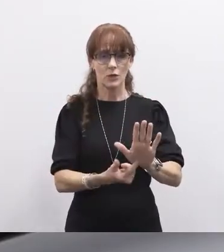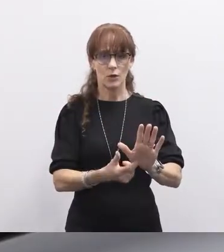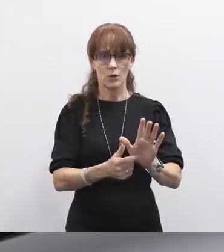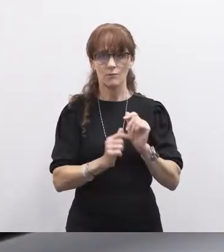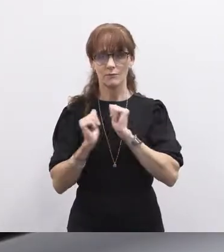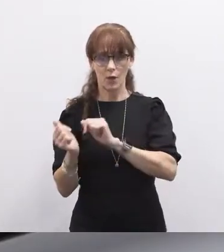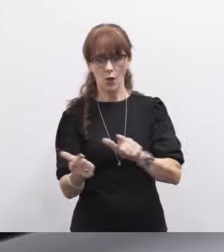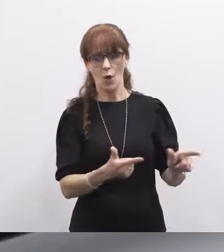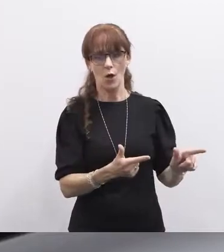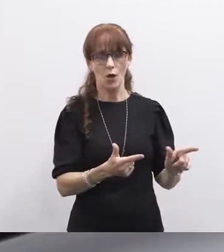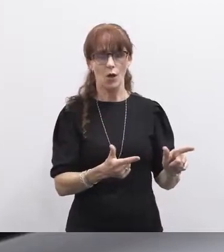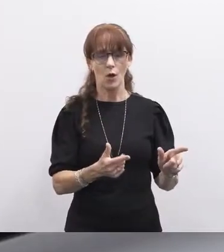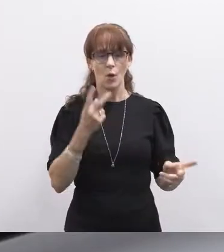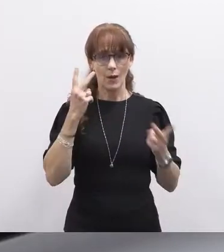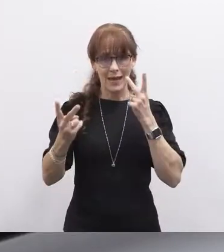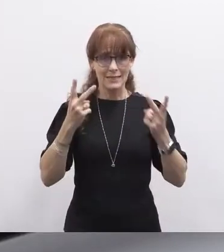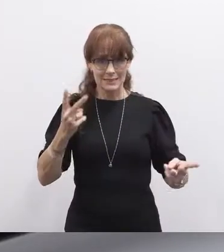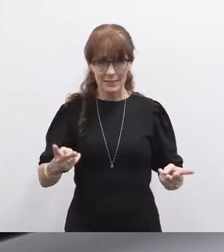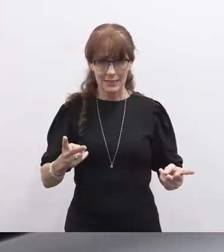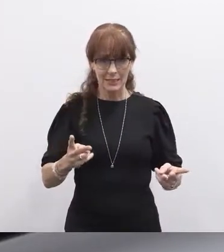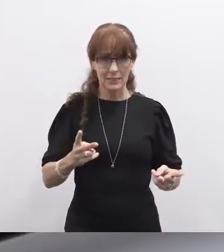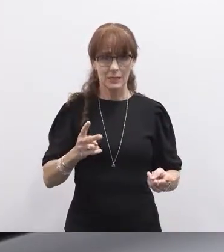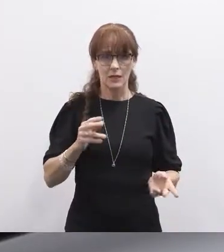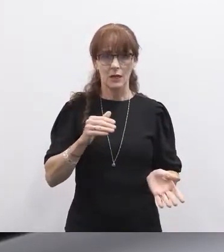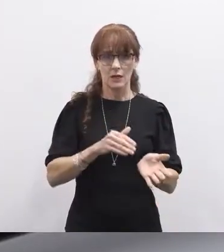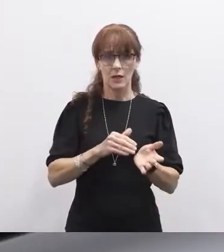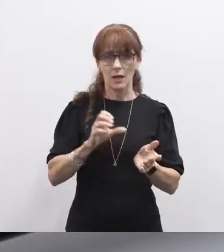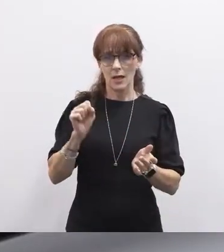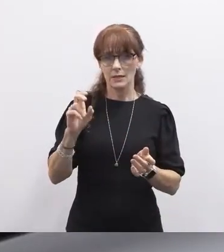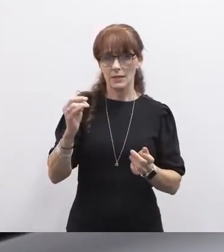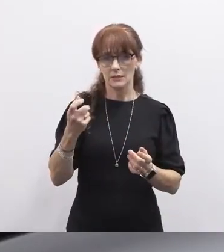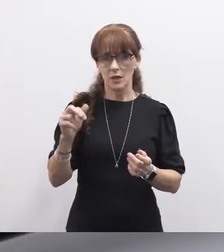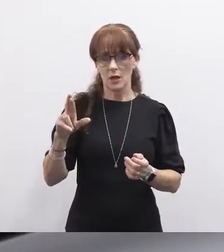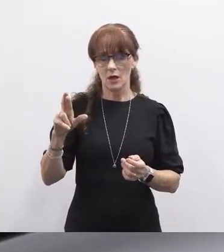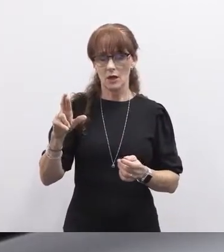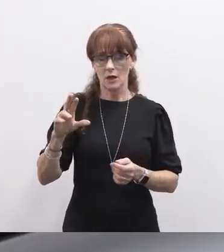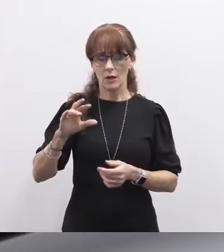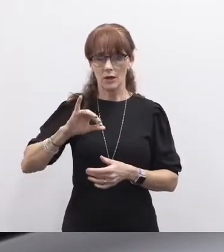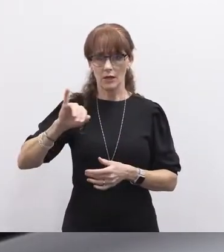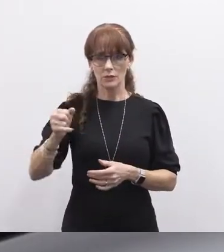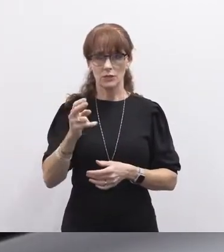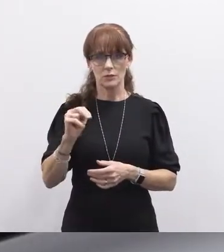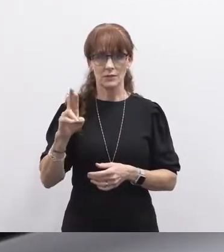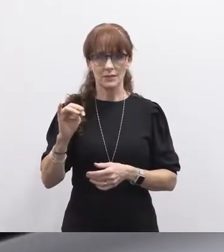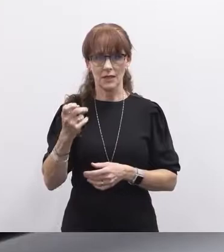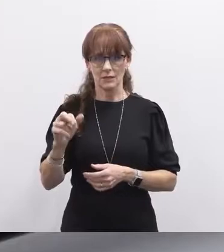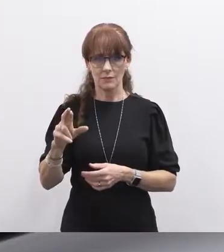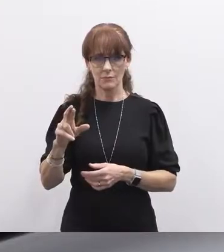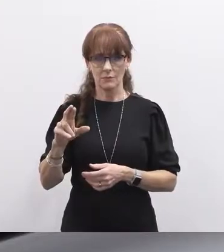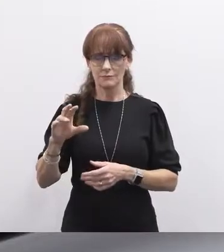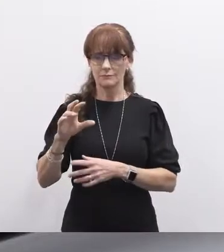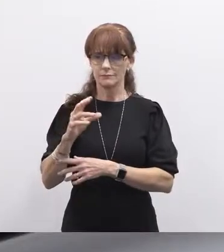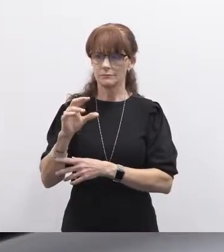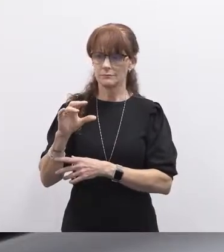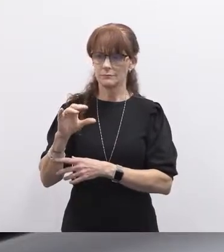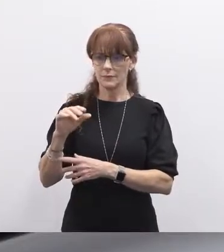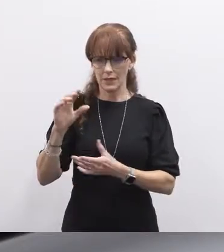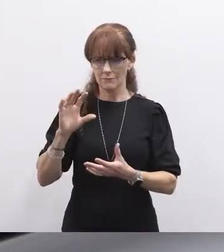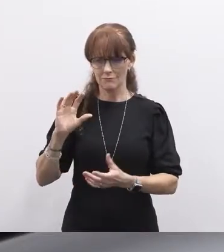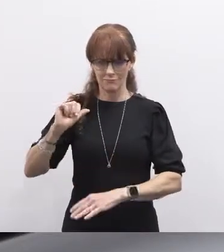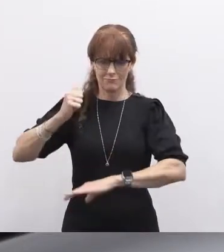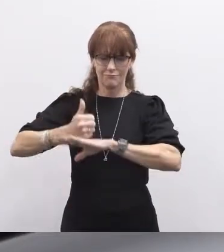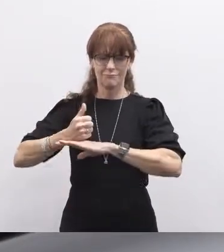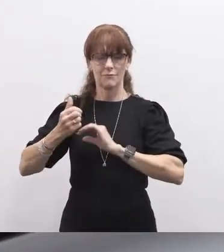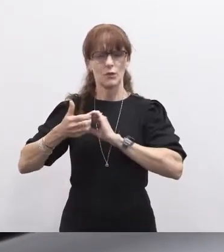all, what I've seen is Dr. Salazar and Justin Grayson forming new partnerships and relationships and just advancing